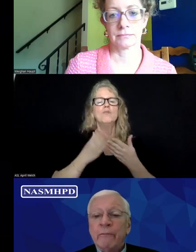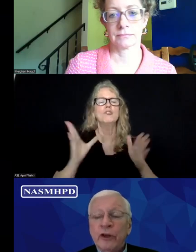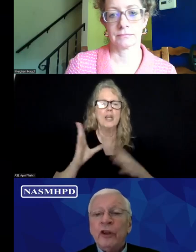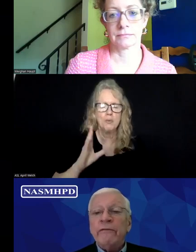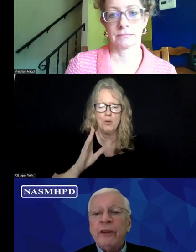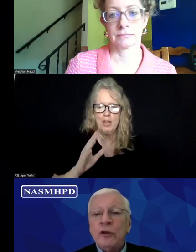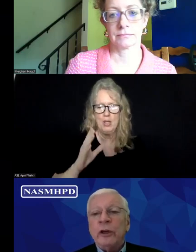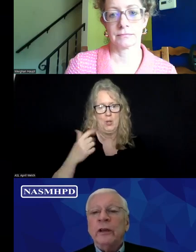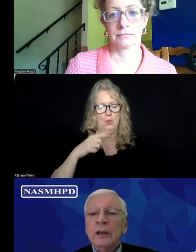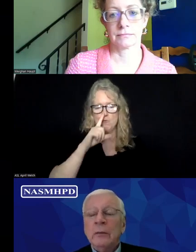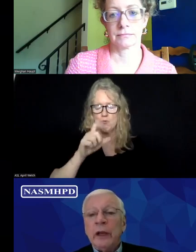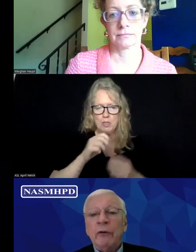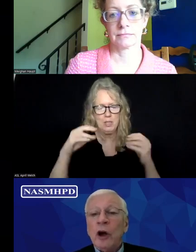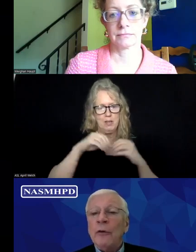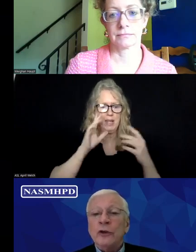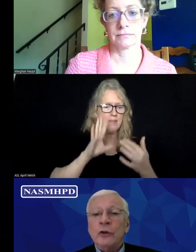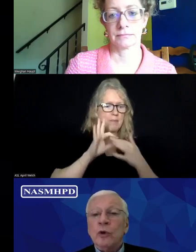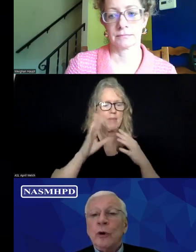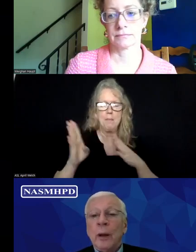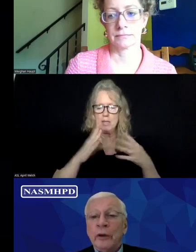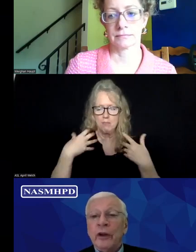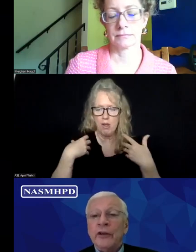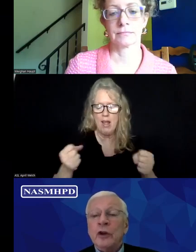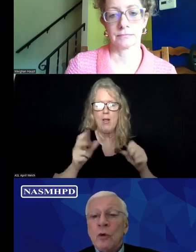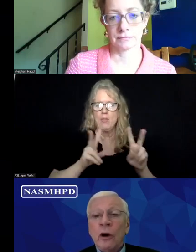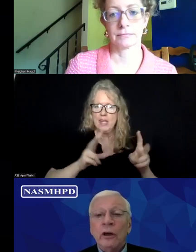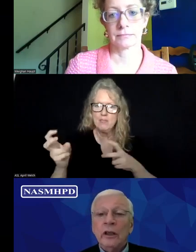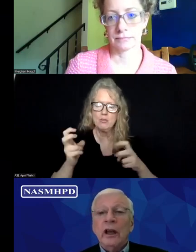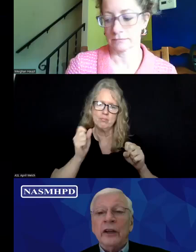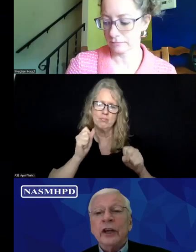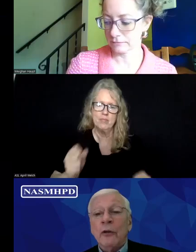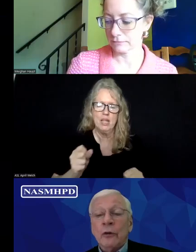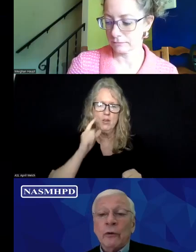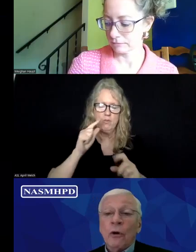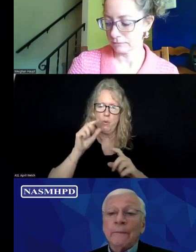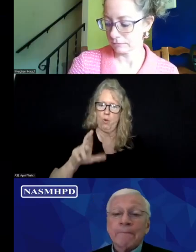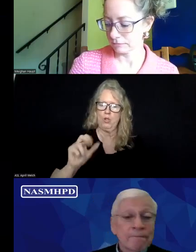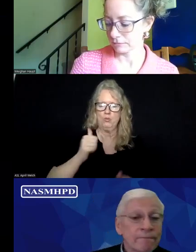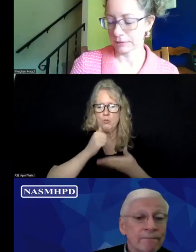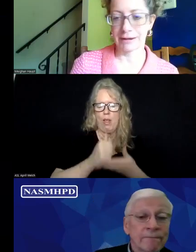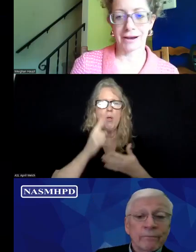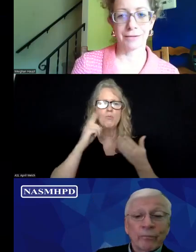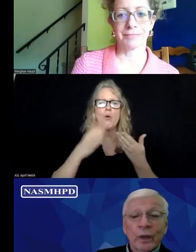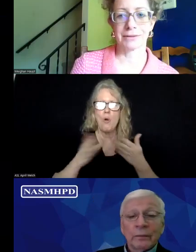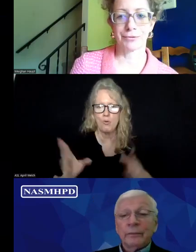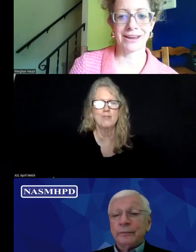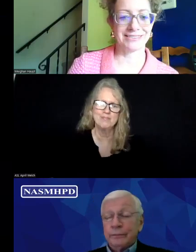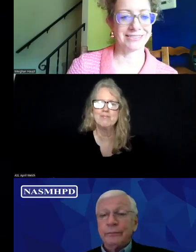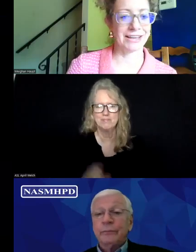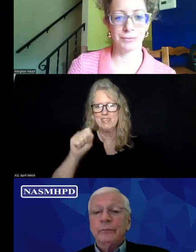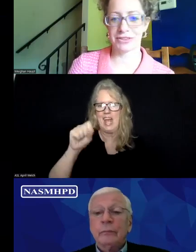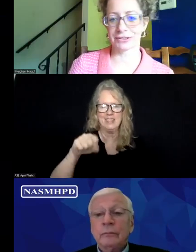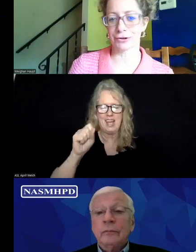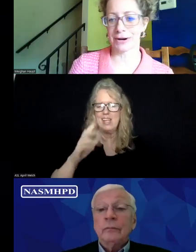terms of really featuring behavioral health issues more prominently as core to health overall. Yeah,